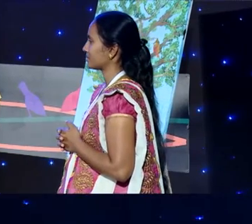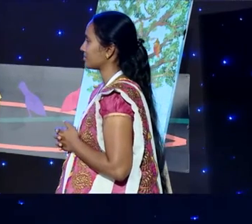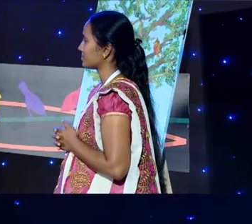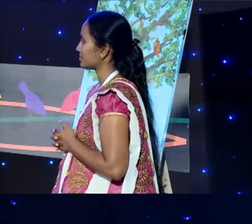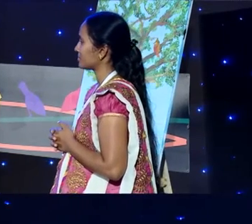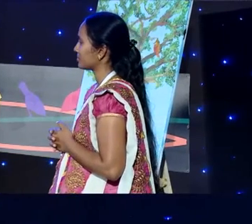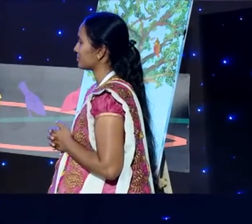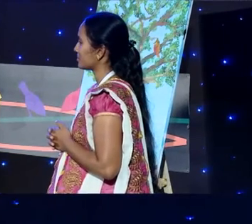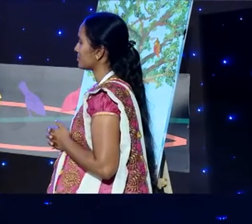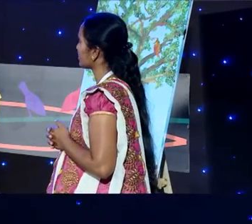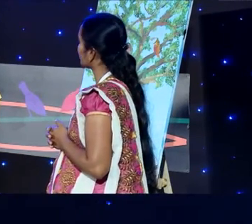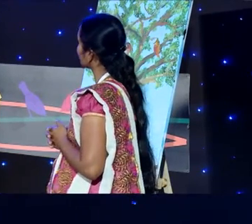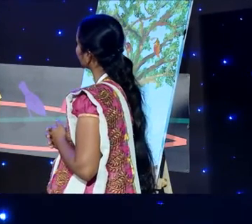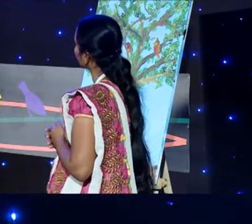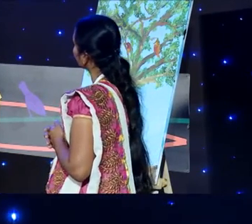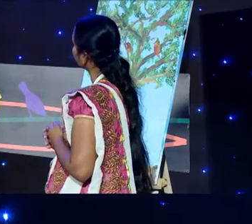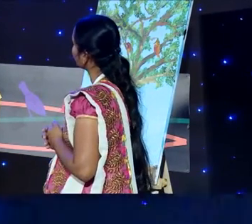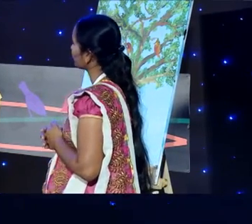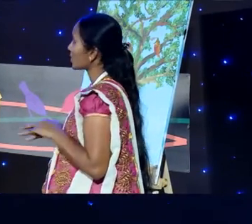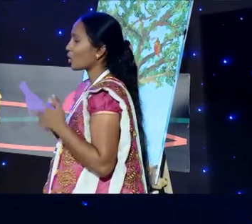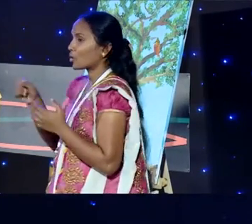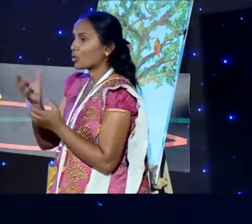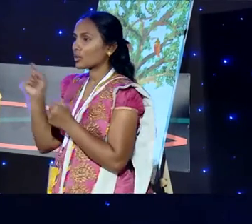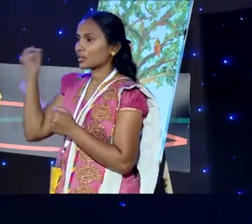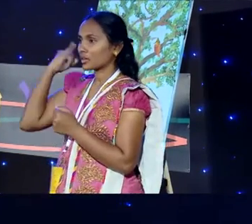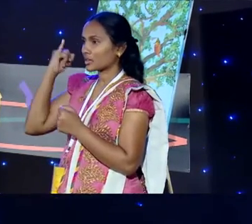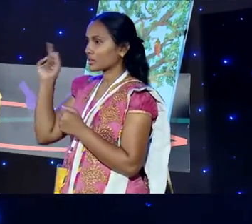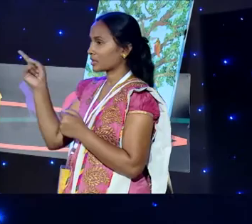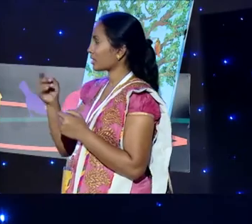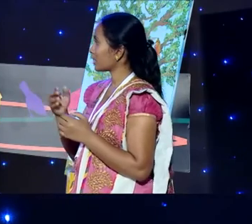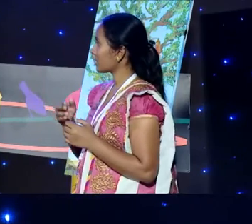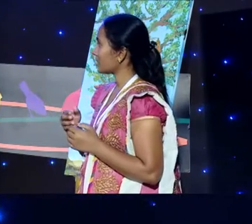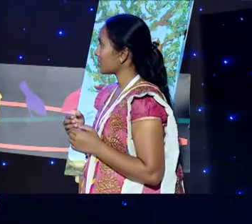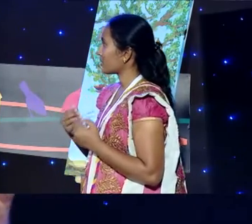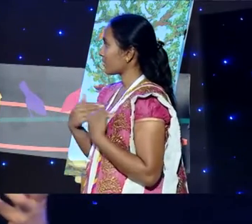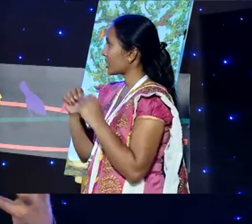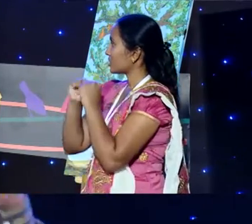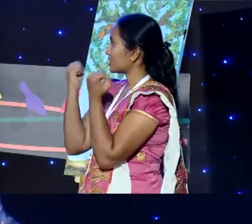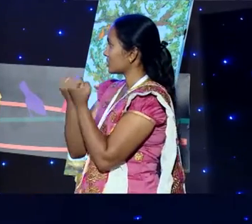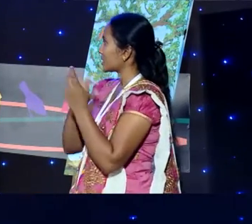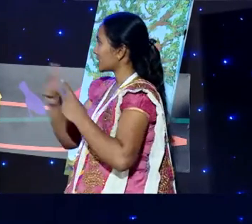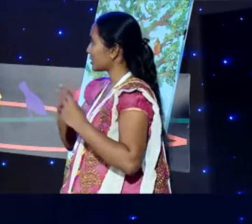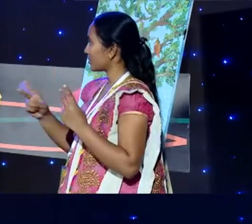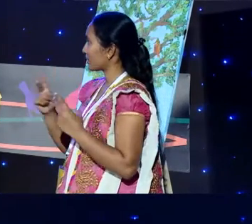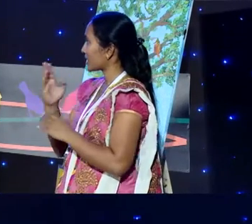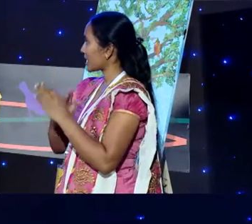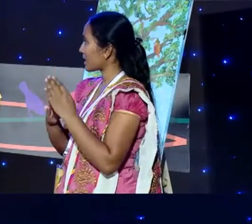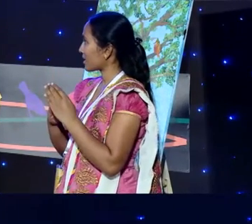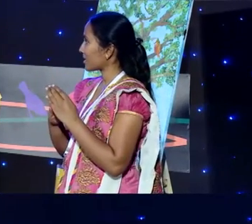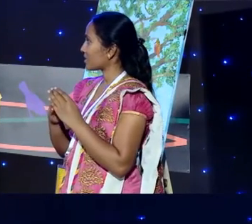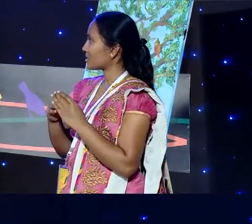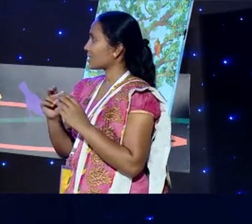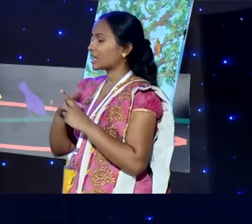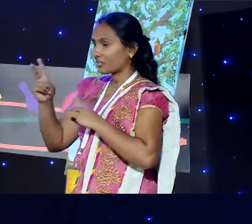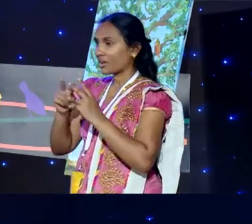So how do we take this idea that we have in our society, we have different kinds of capital, different kinds of